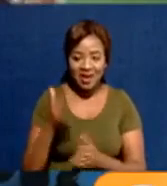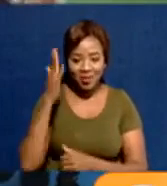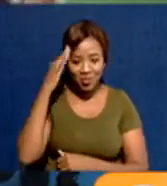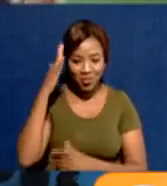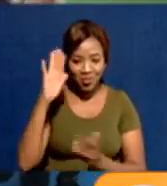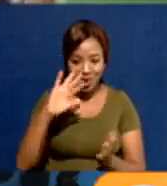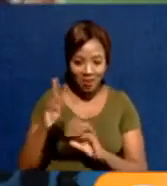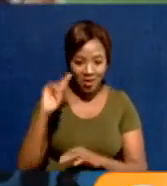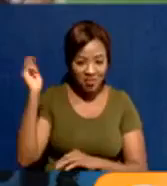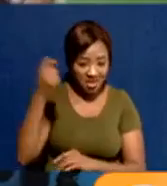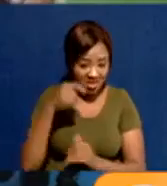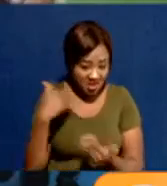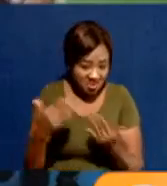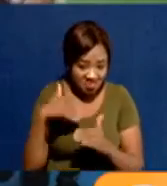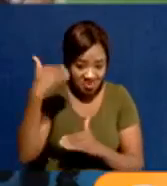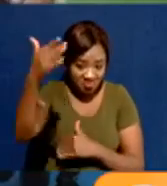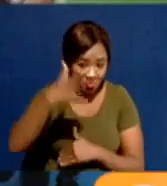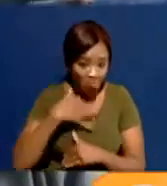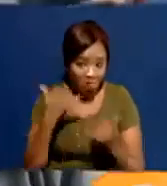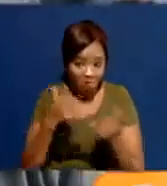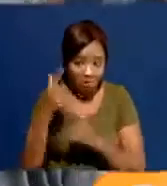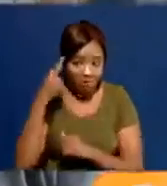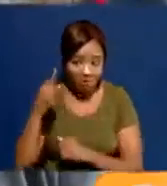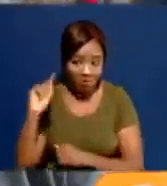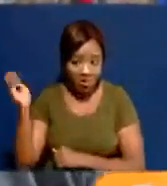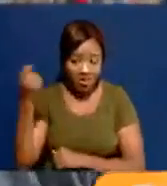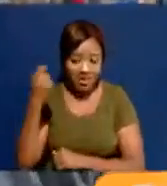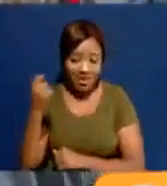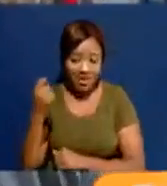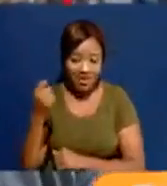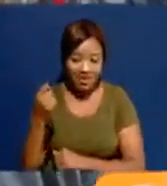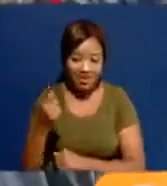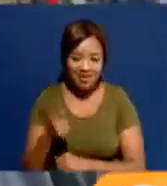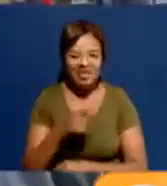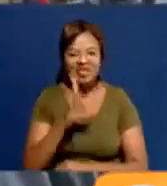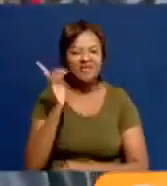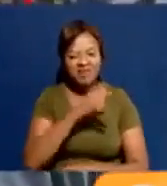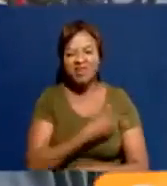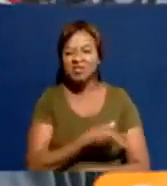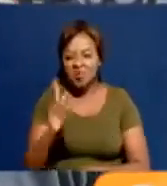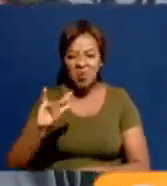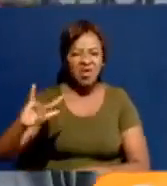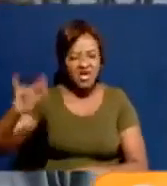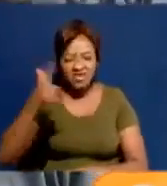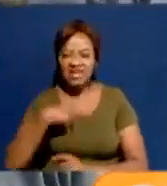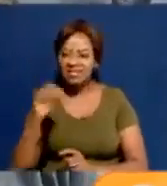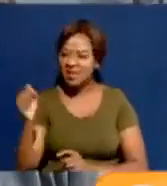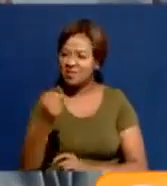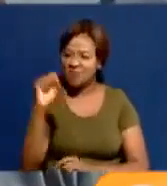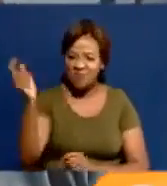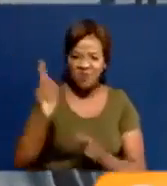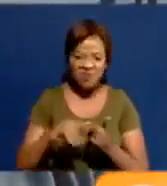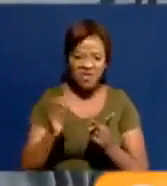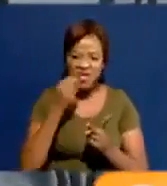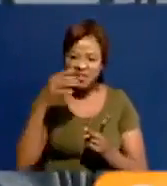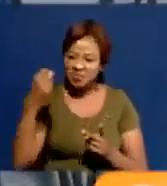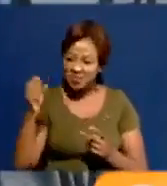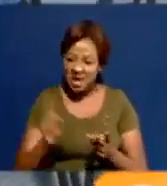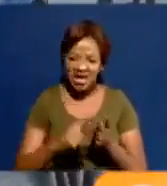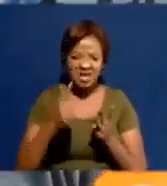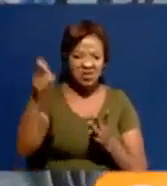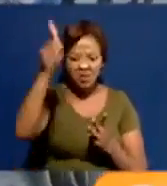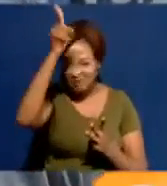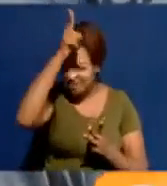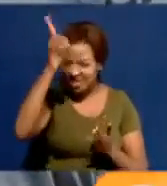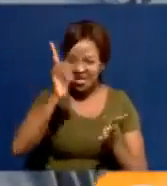they want to play for Kenya in future? Alma jama nimesha peleka Islanda, wametembea mtaa, wamekula sembe, wameenda wocha,